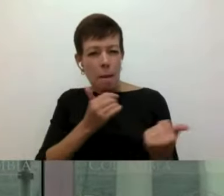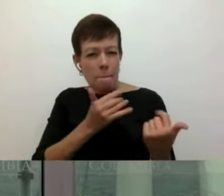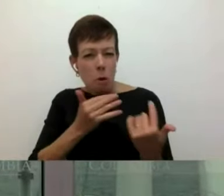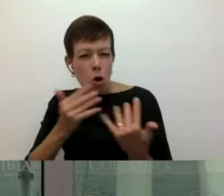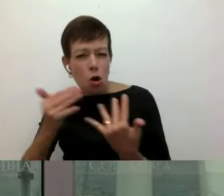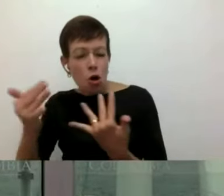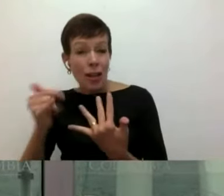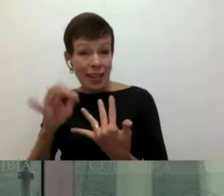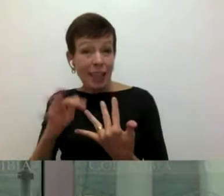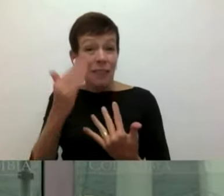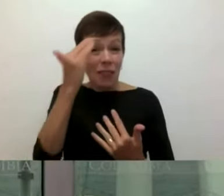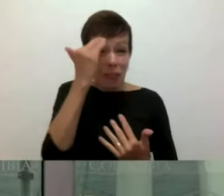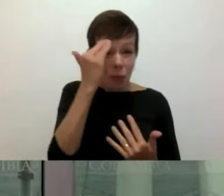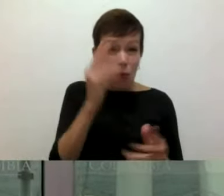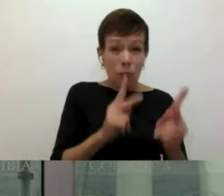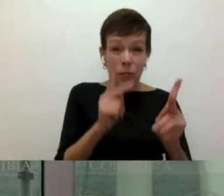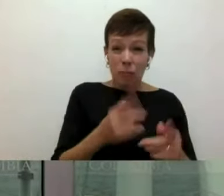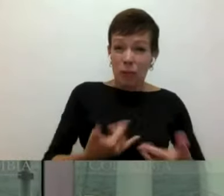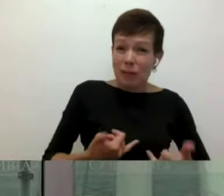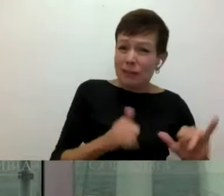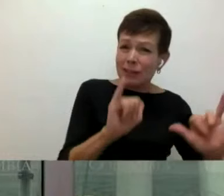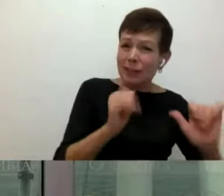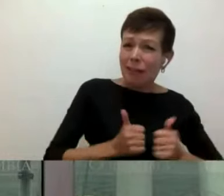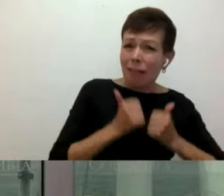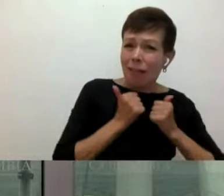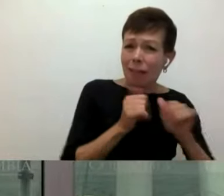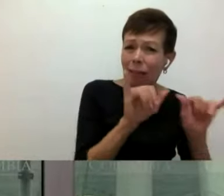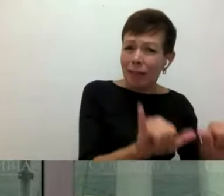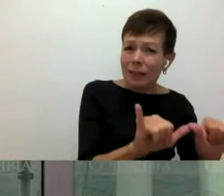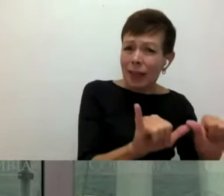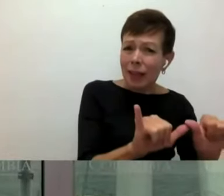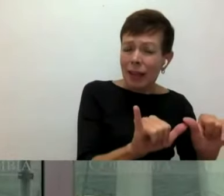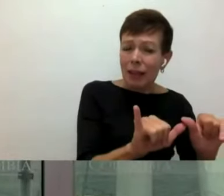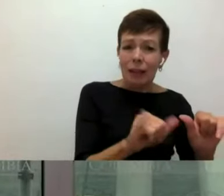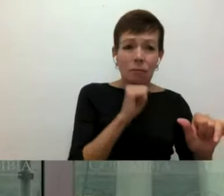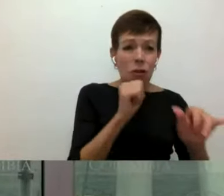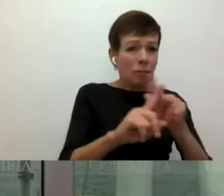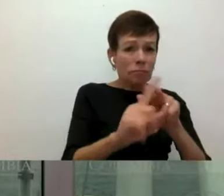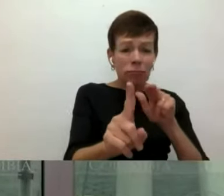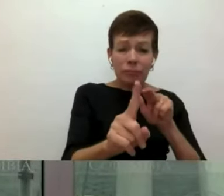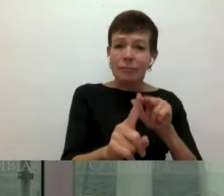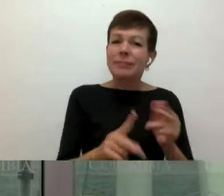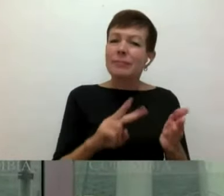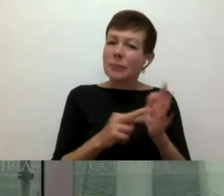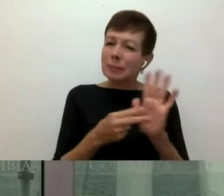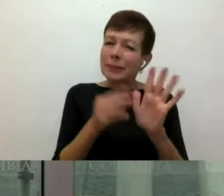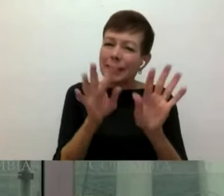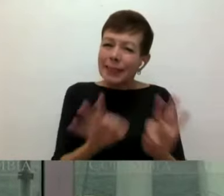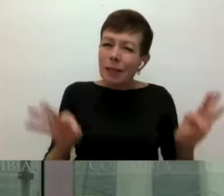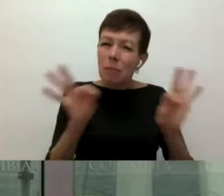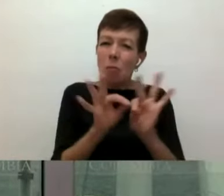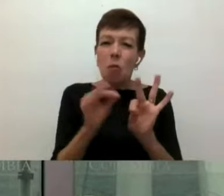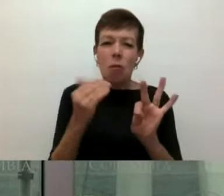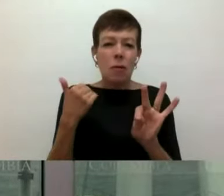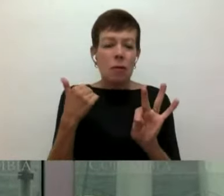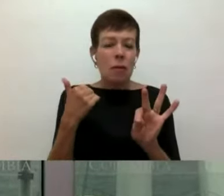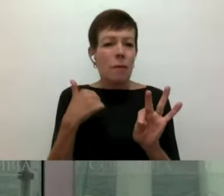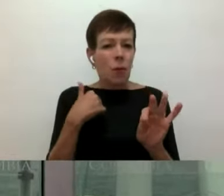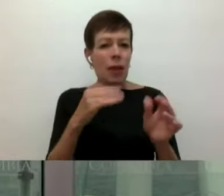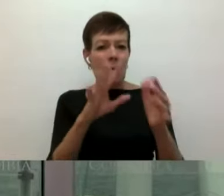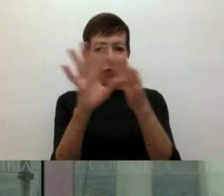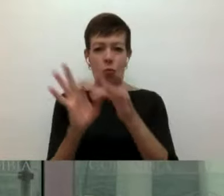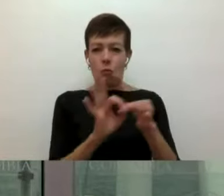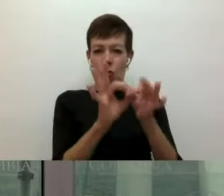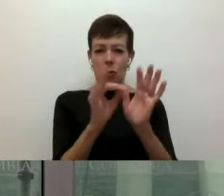backburns if they know that there are people who are in those areas that they are attempting to backburn. So it is